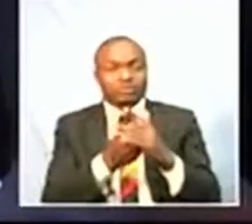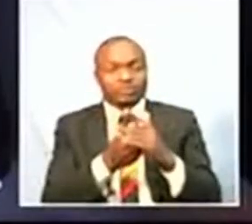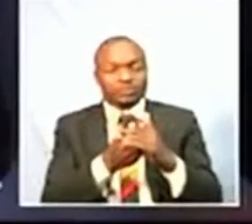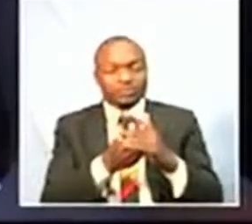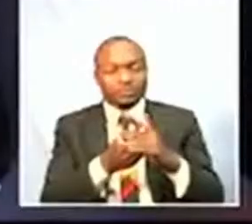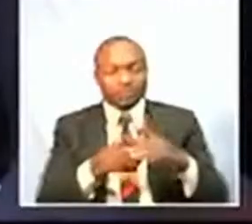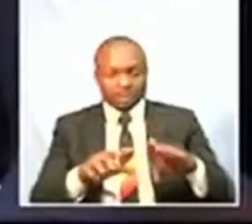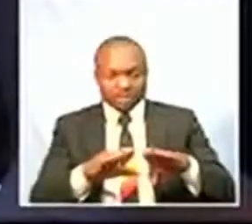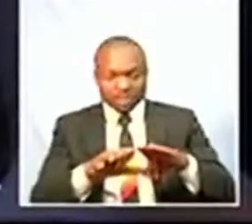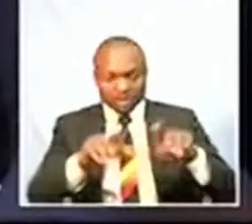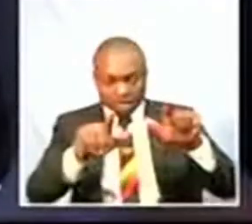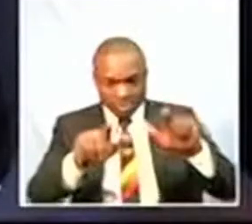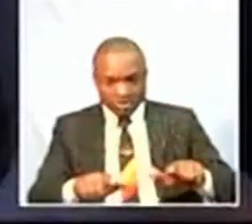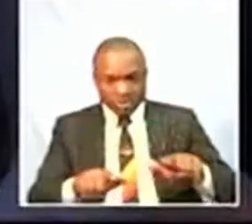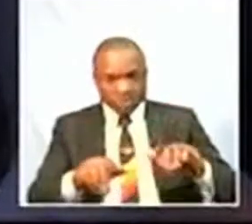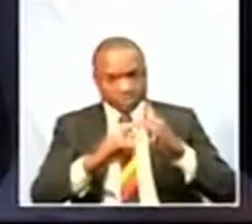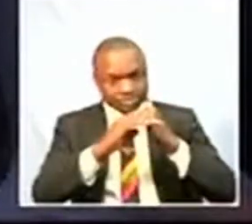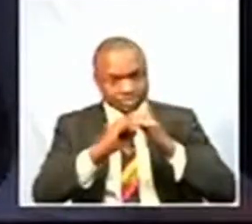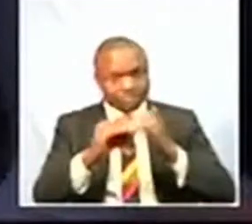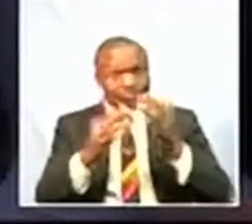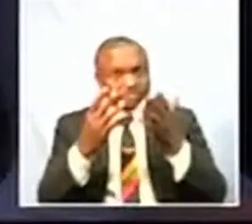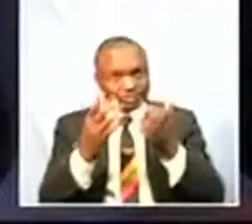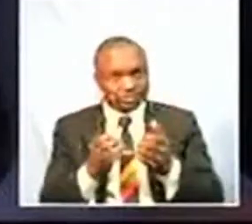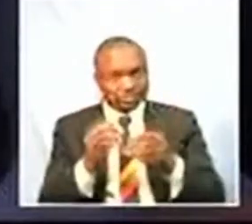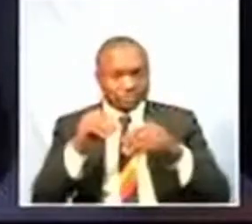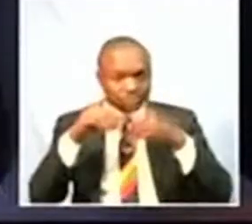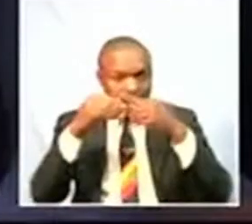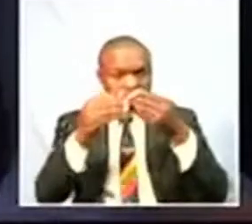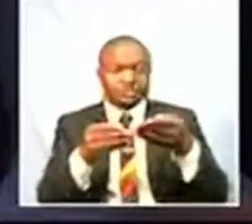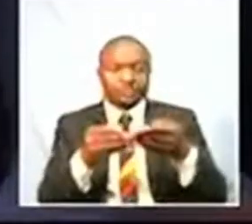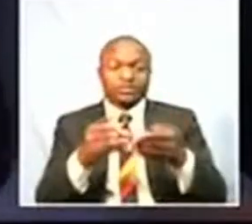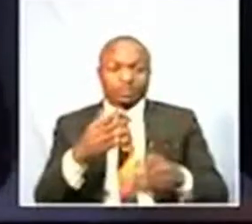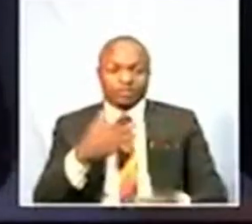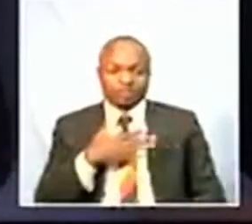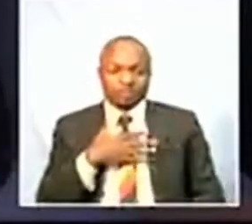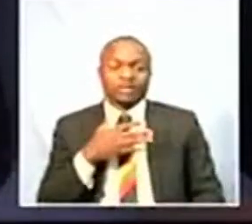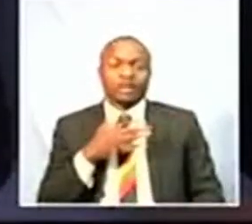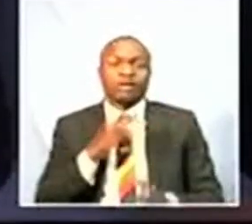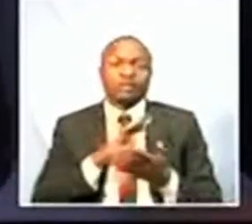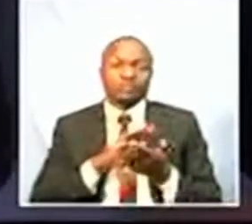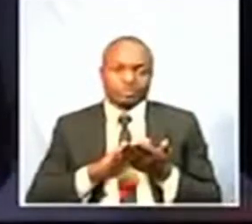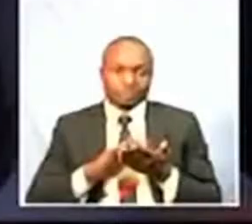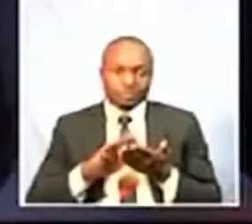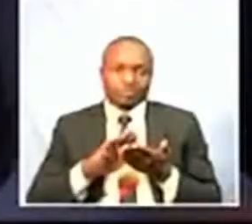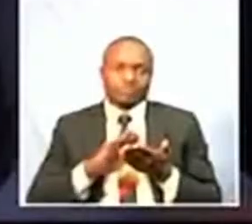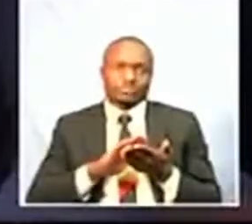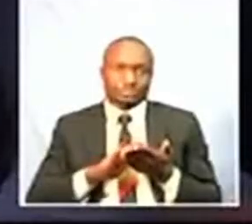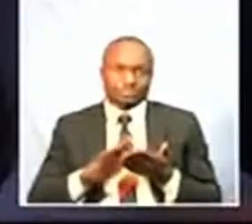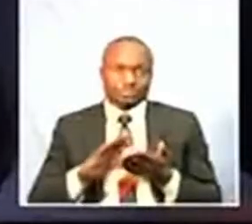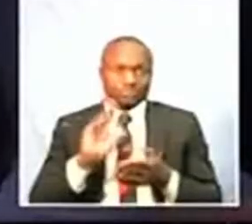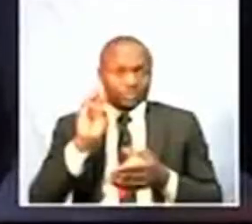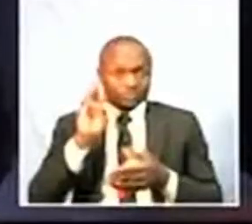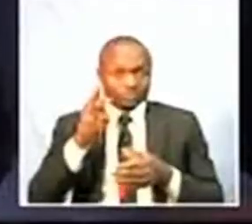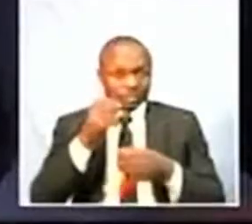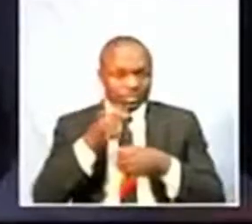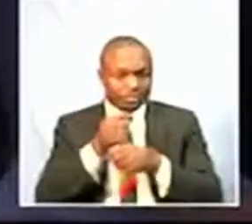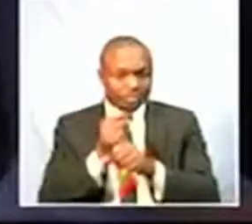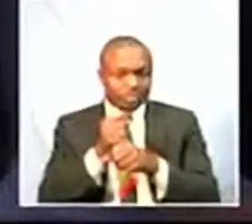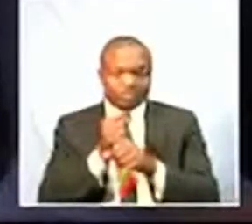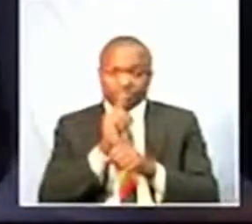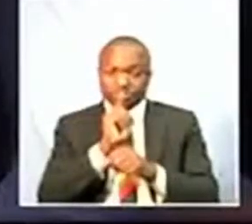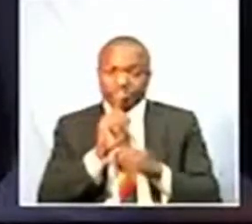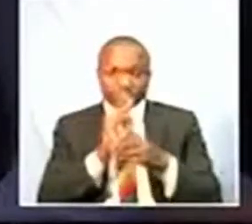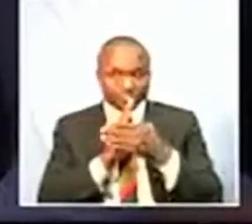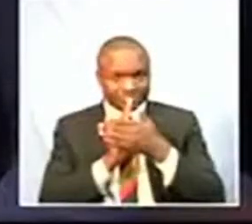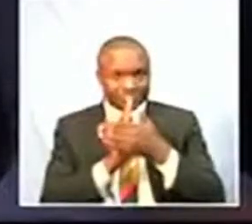Chair. And therefore, I would like to tender my apology, Chair, and I will ensure that I